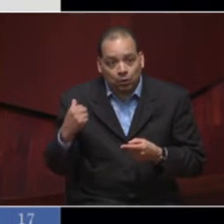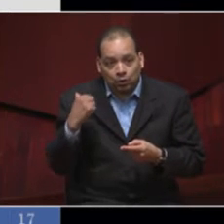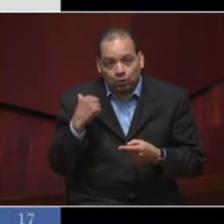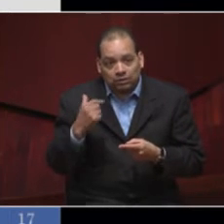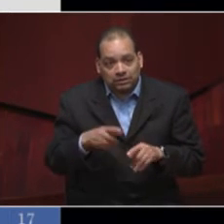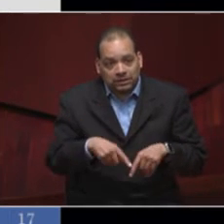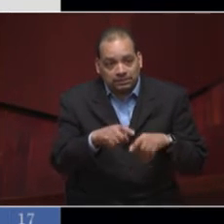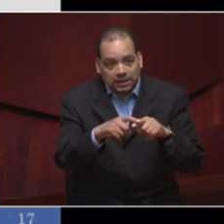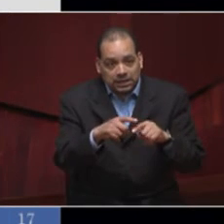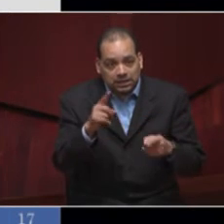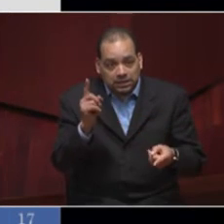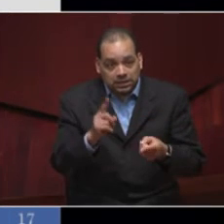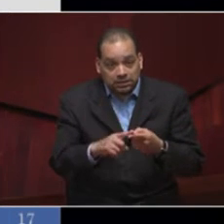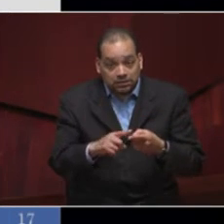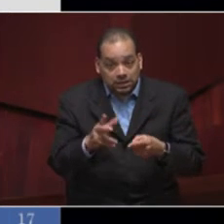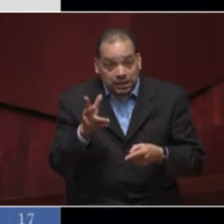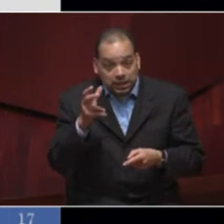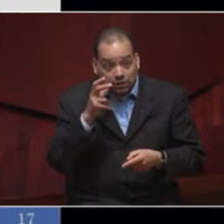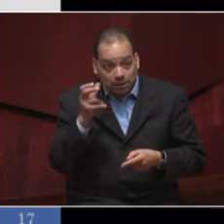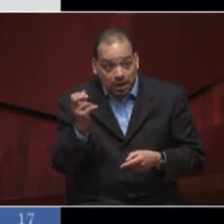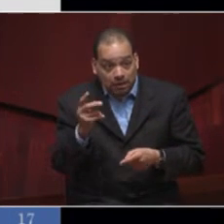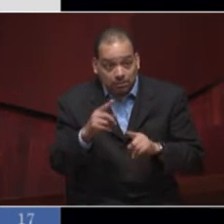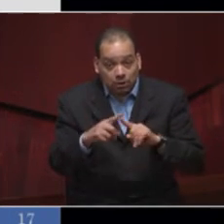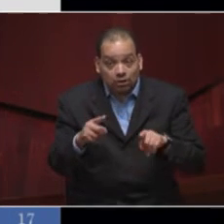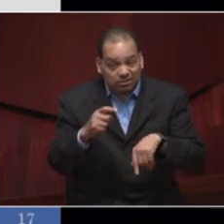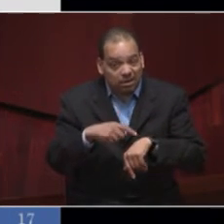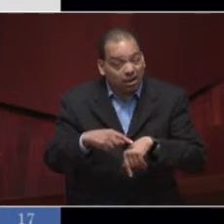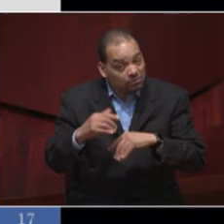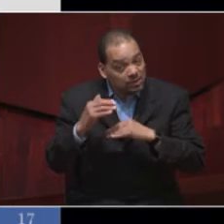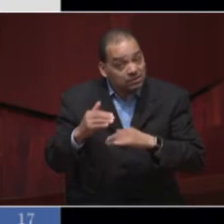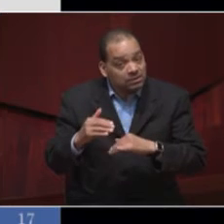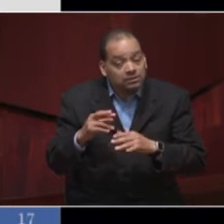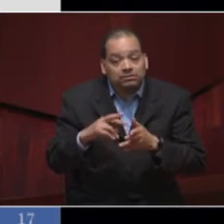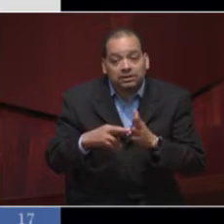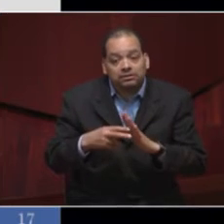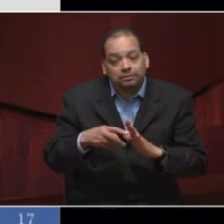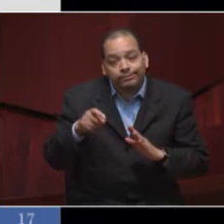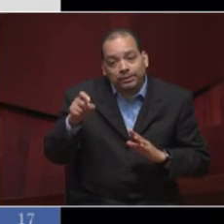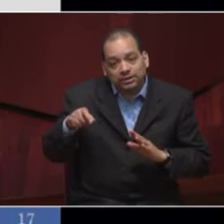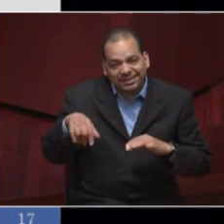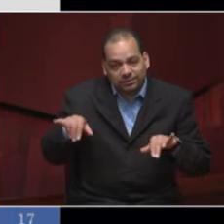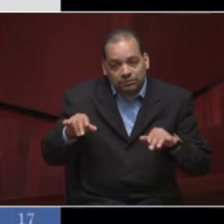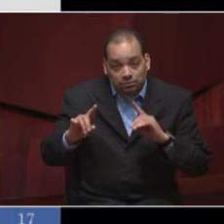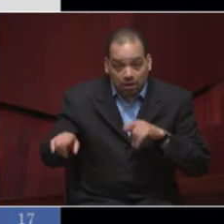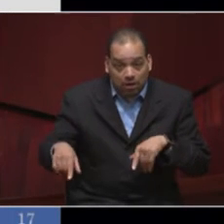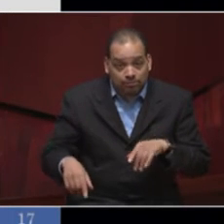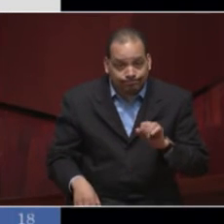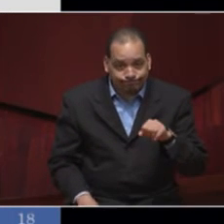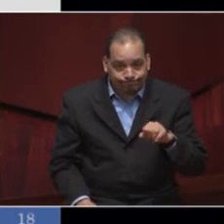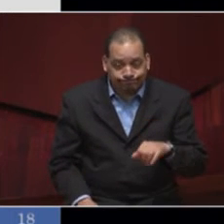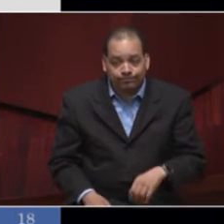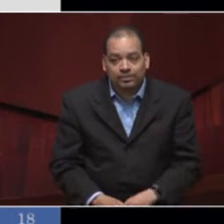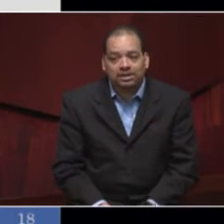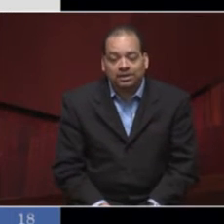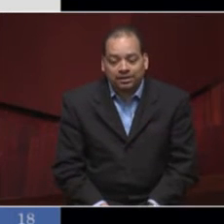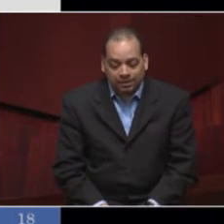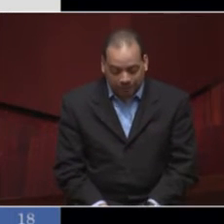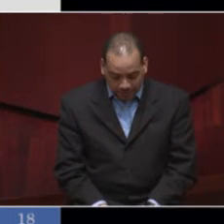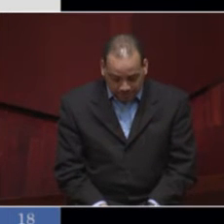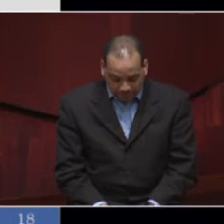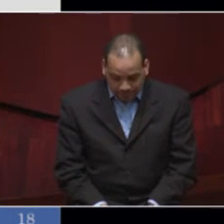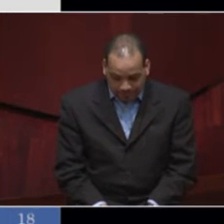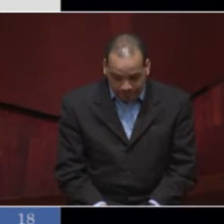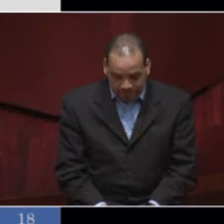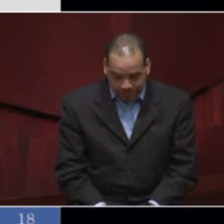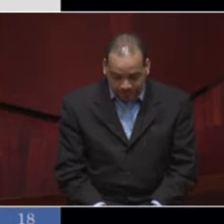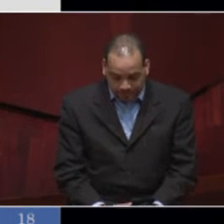until they hear back from you. However, you do have a limited time to respond to them. Next slide, please.